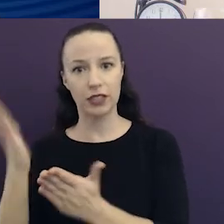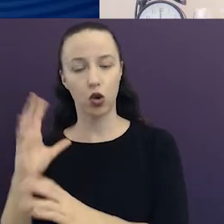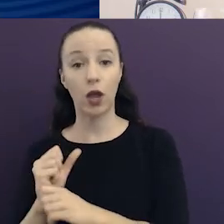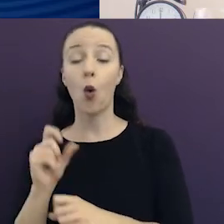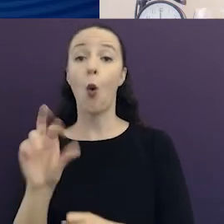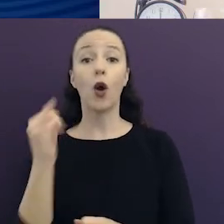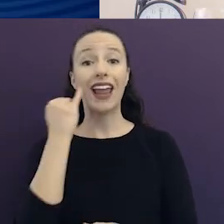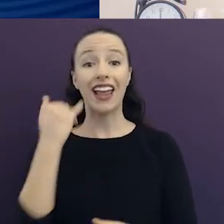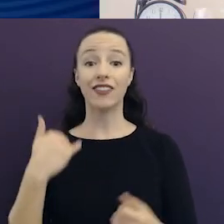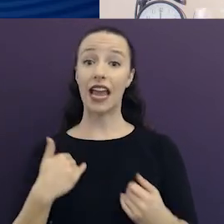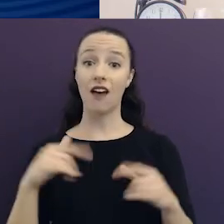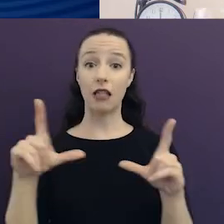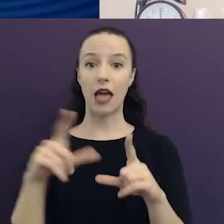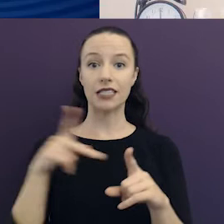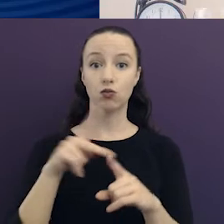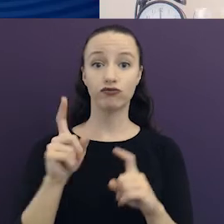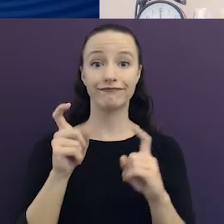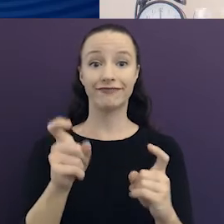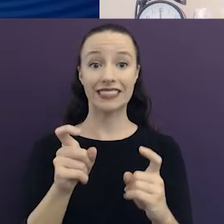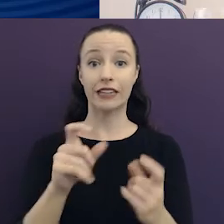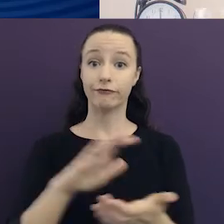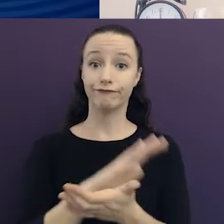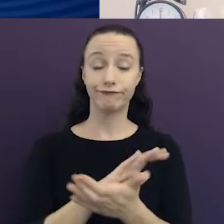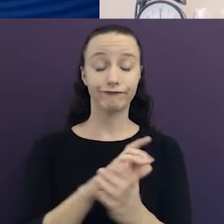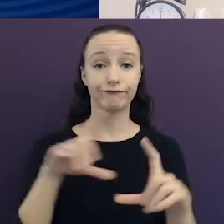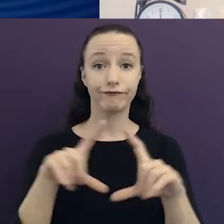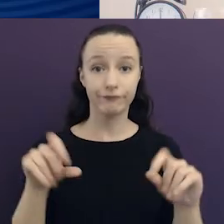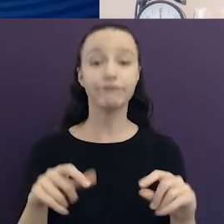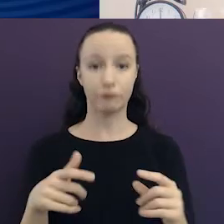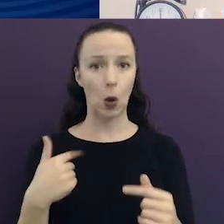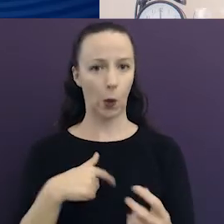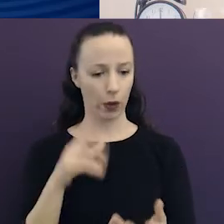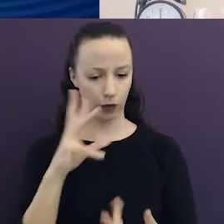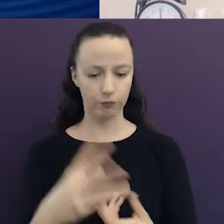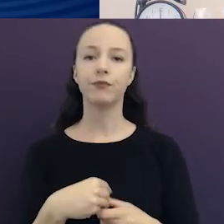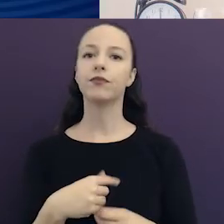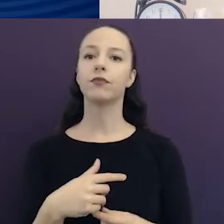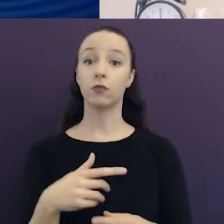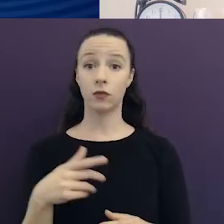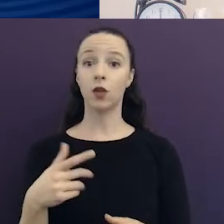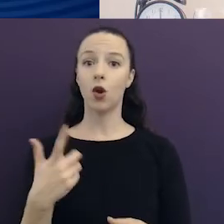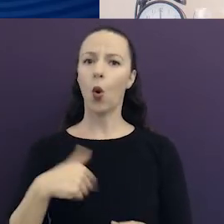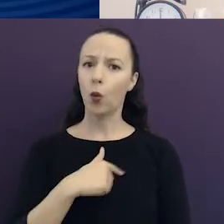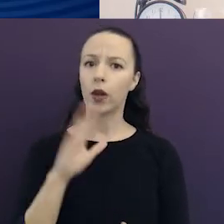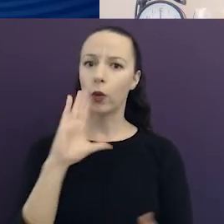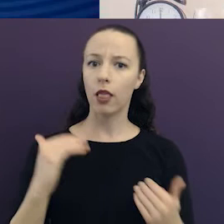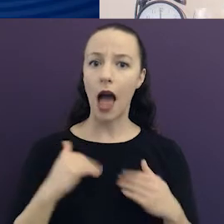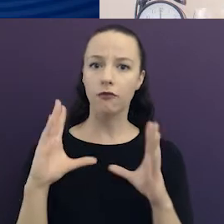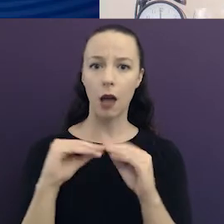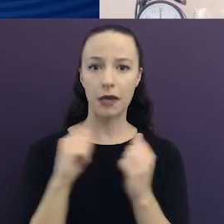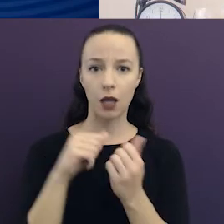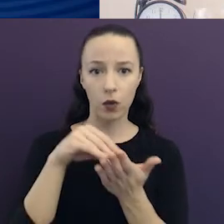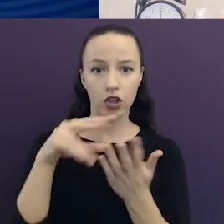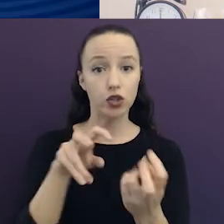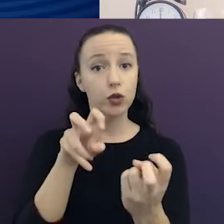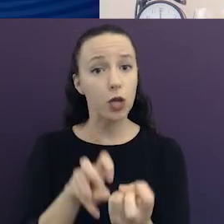if they have a medical documentation from a licensed professional, we take that into consideration. We have an interactive discussion with the student